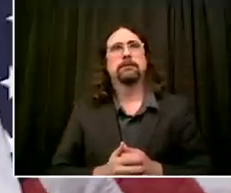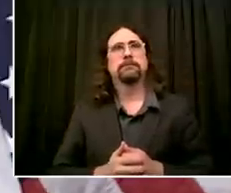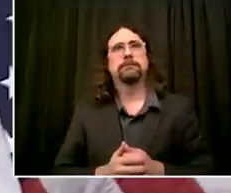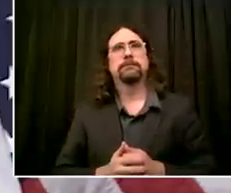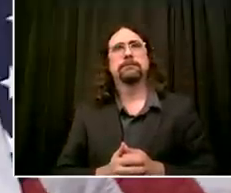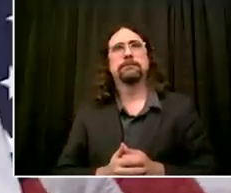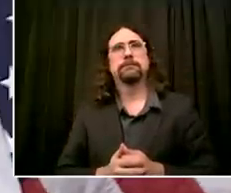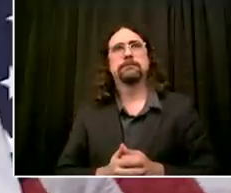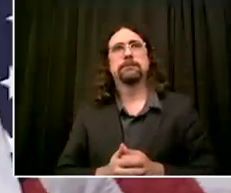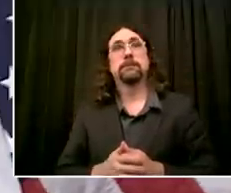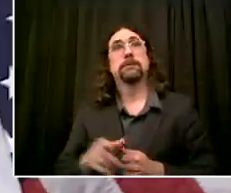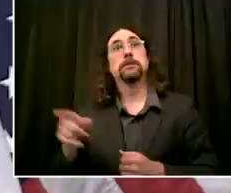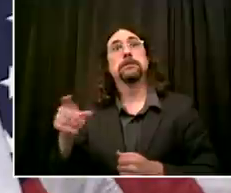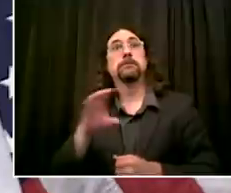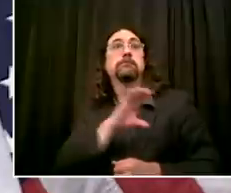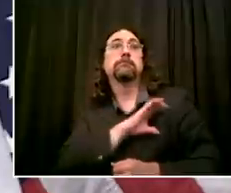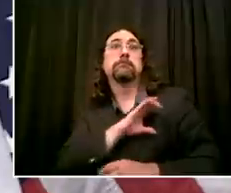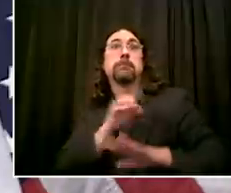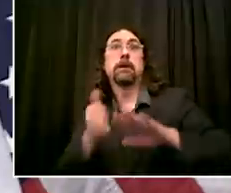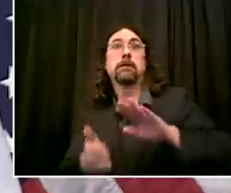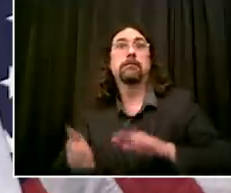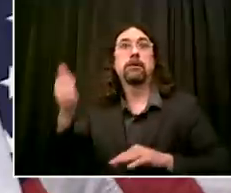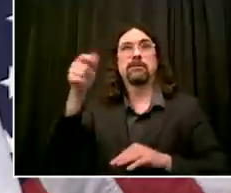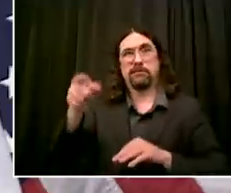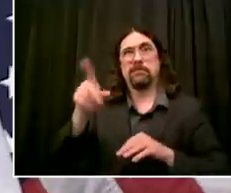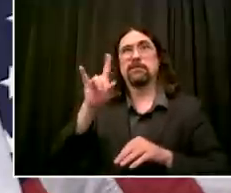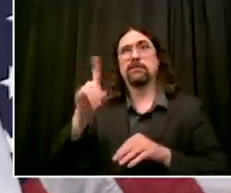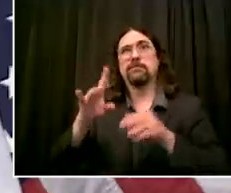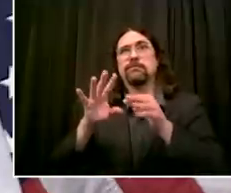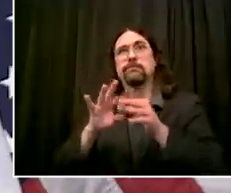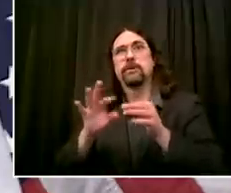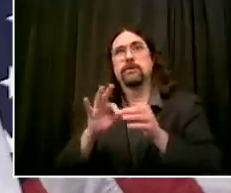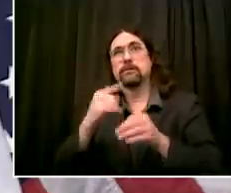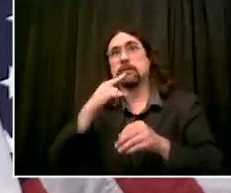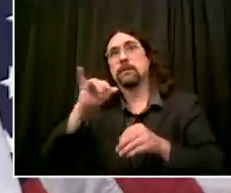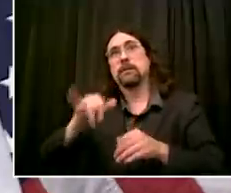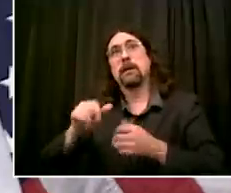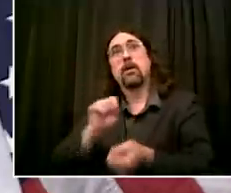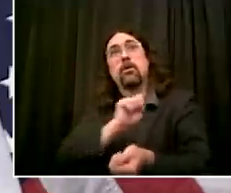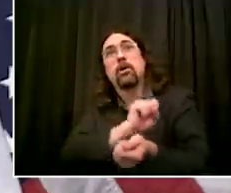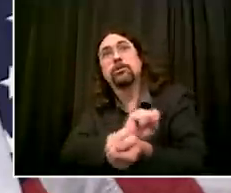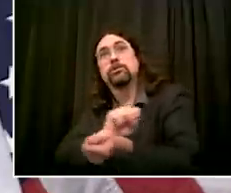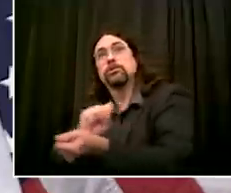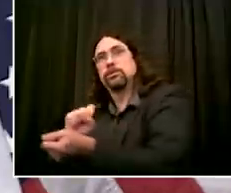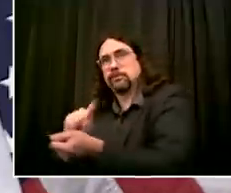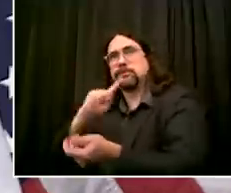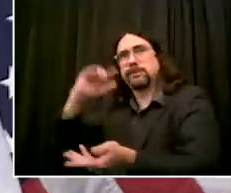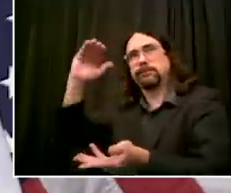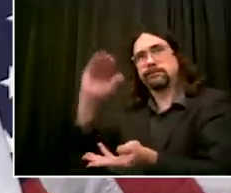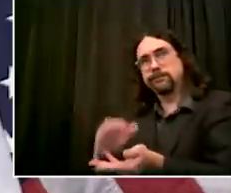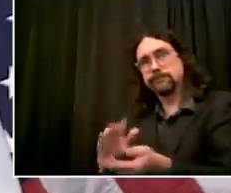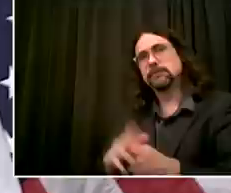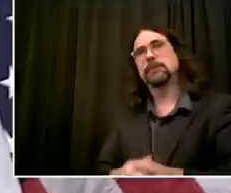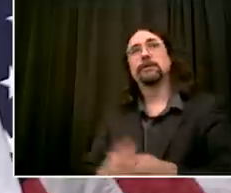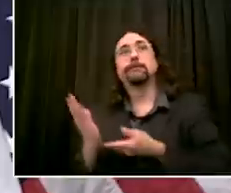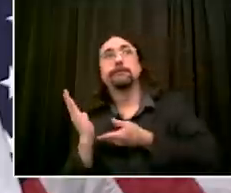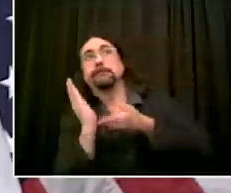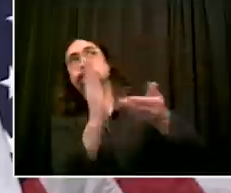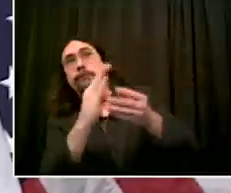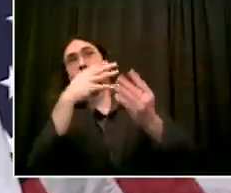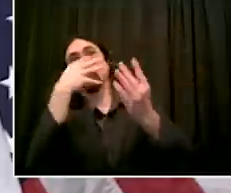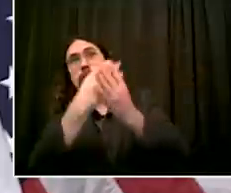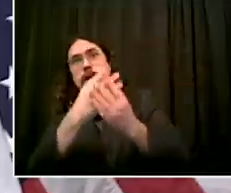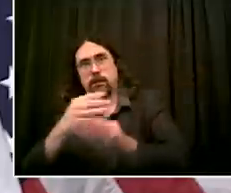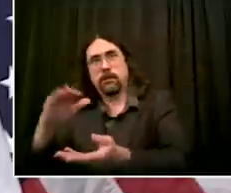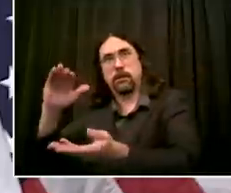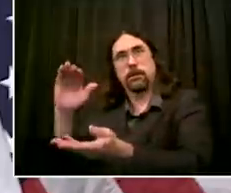reduction of arrest, the reduction of incarceration. Again, the facts are the facts and the progress is the progress, and I'm going to keep saying it,